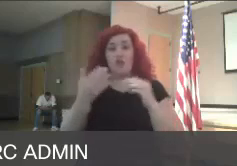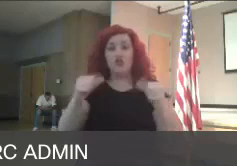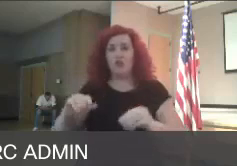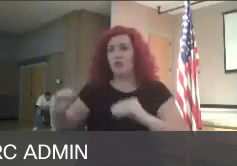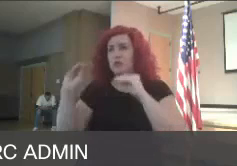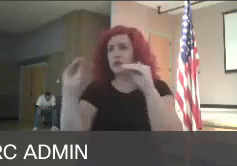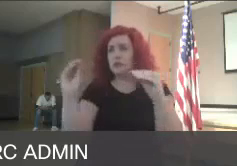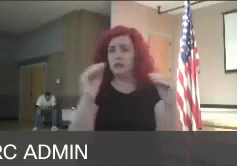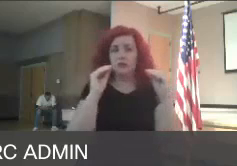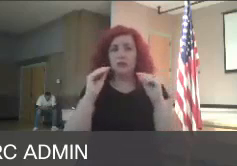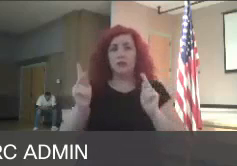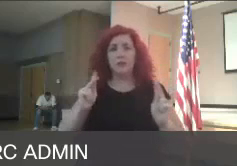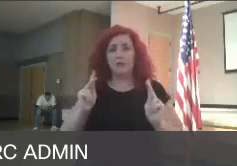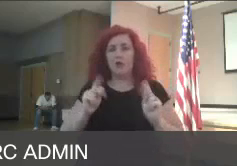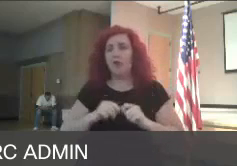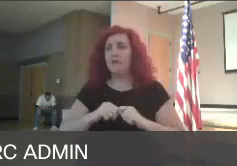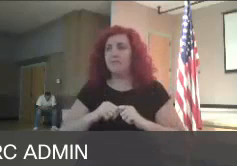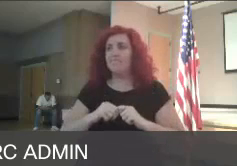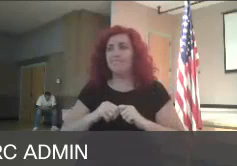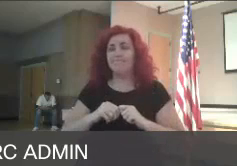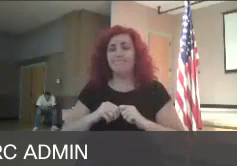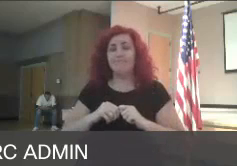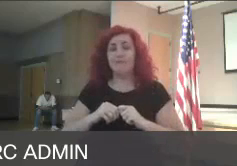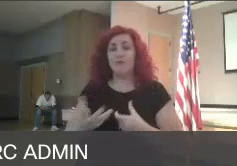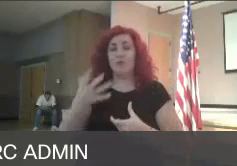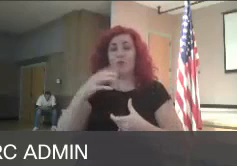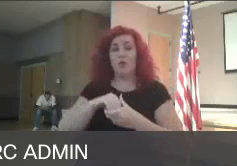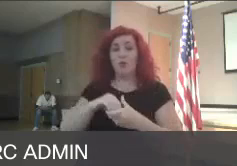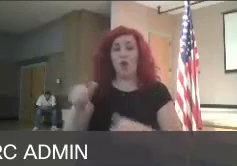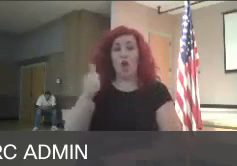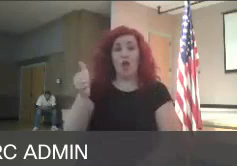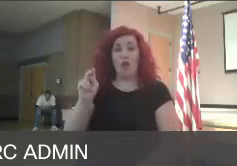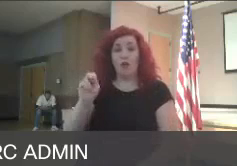people. And so to include other Native American in